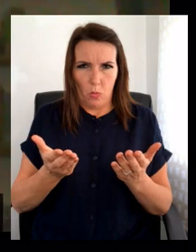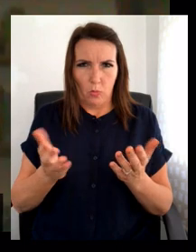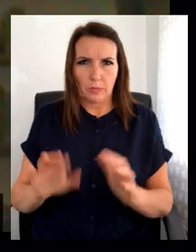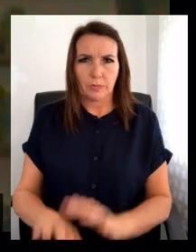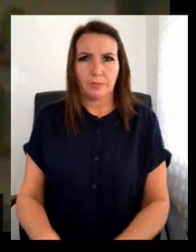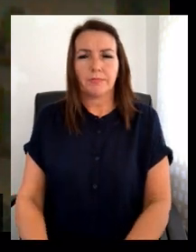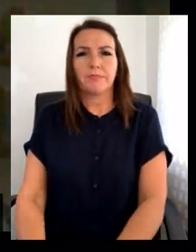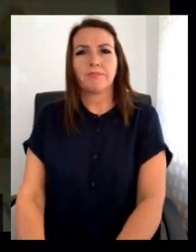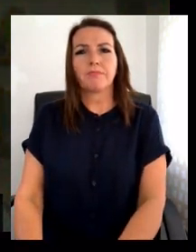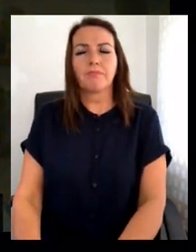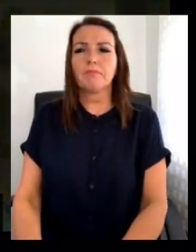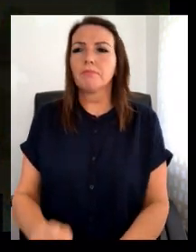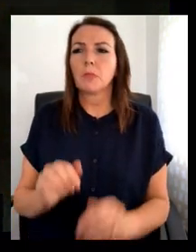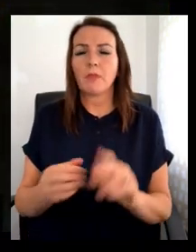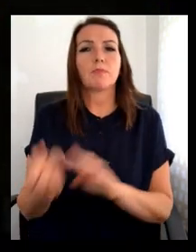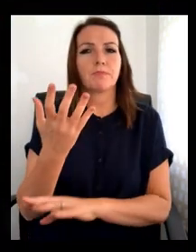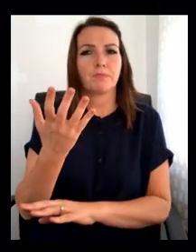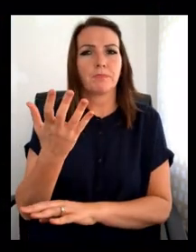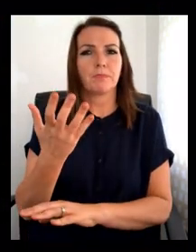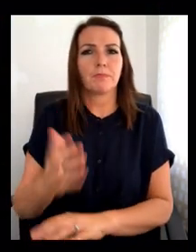let Paul put that up.